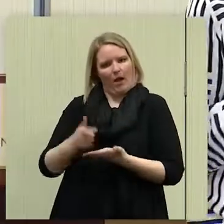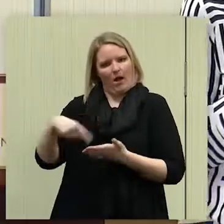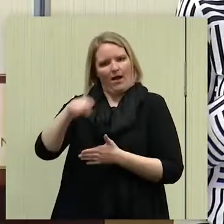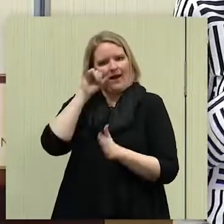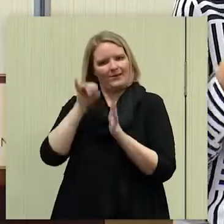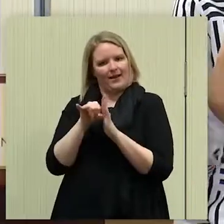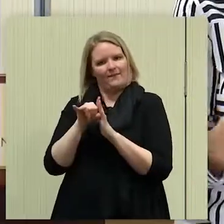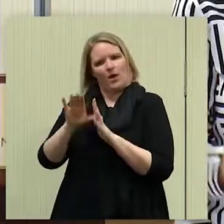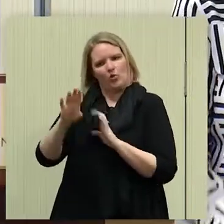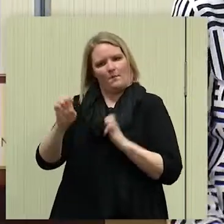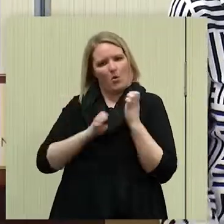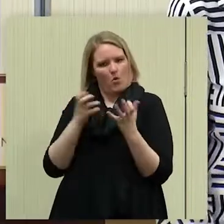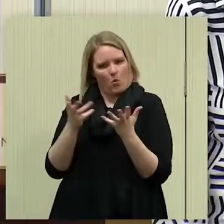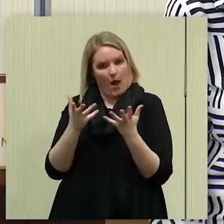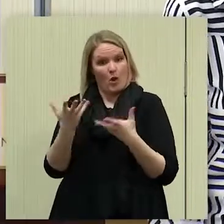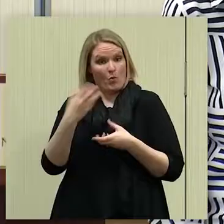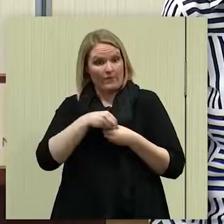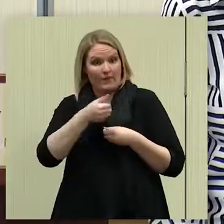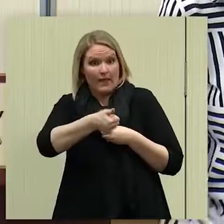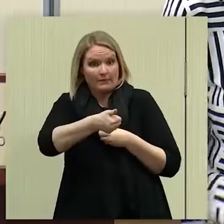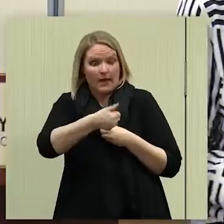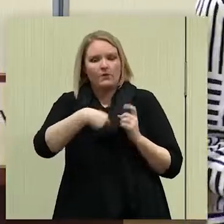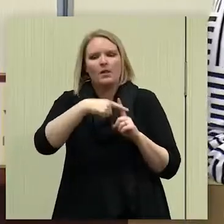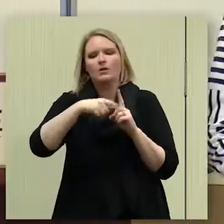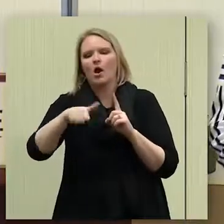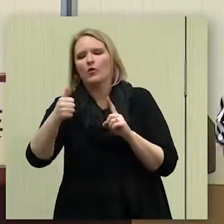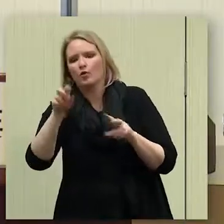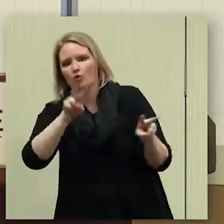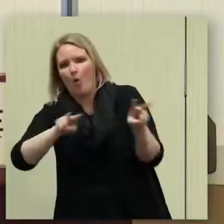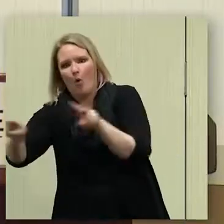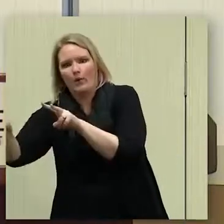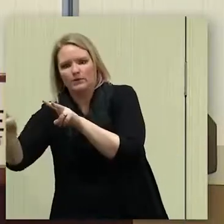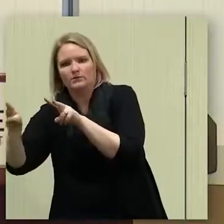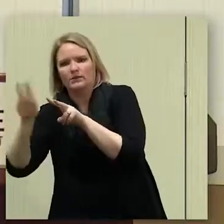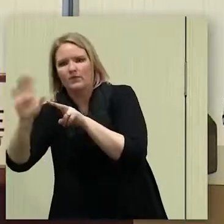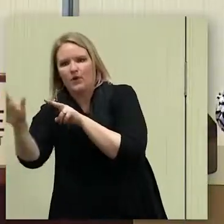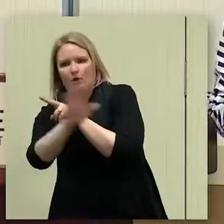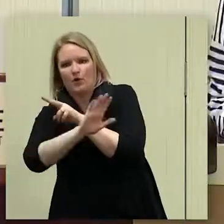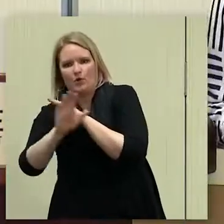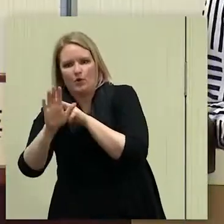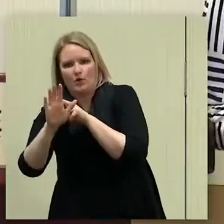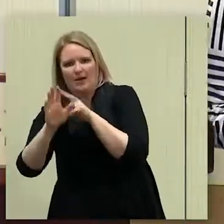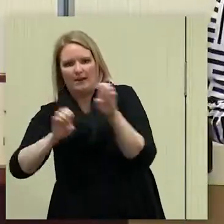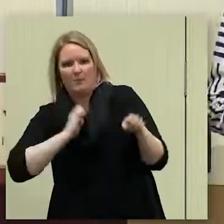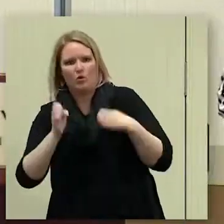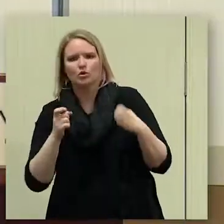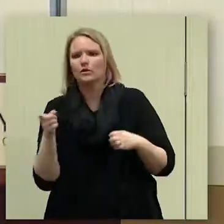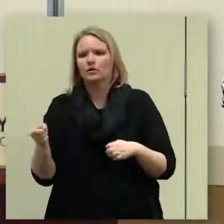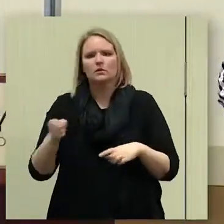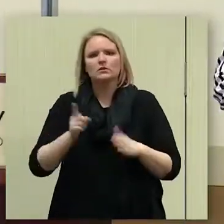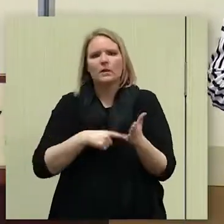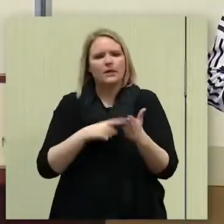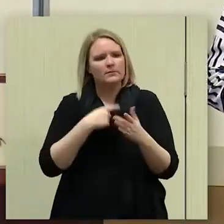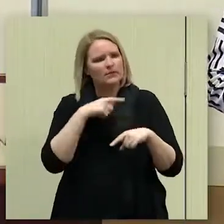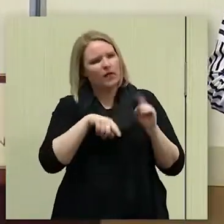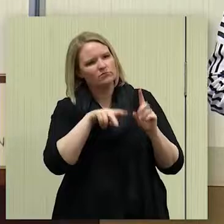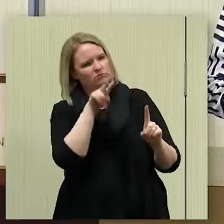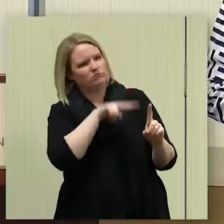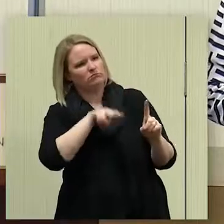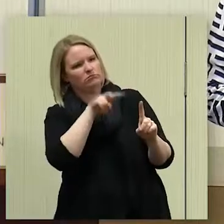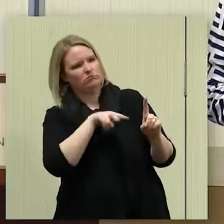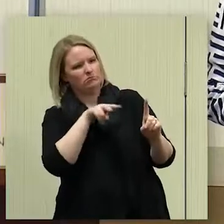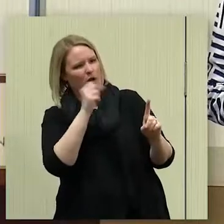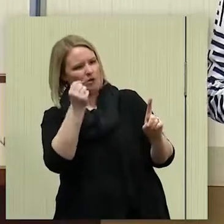are, not only in themselves, but in others. Because for some of our kids, they have a hard time reading the language,